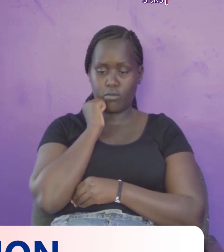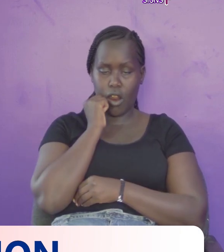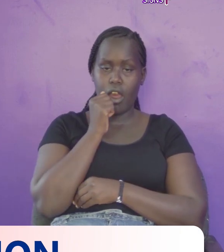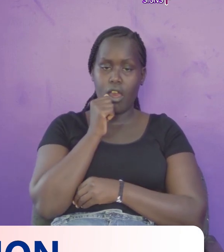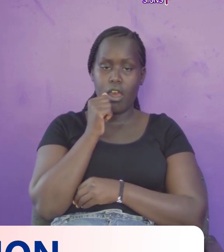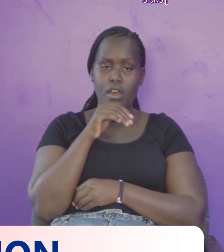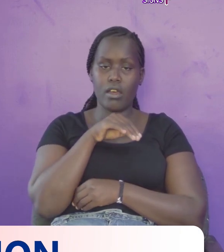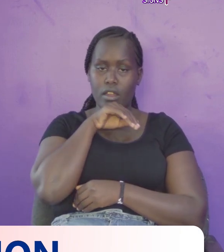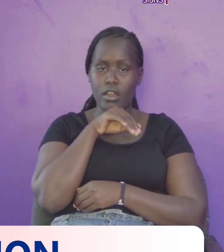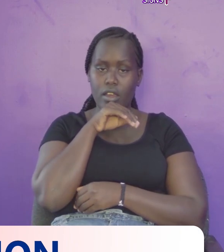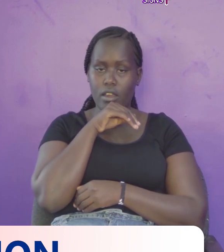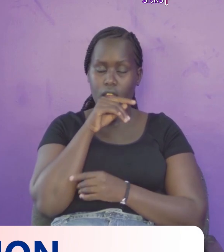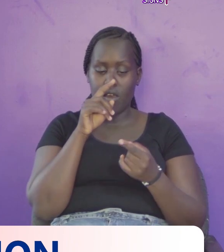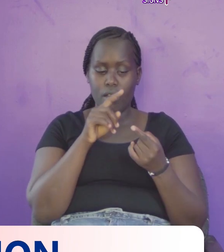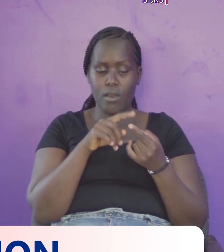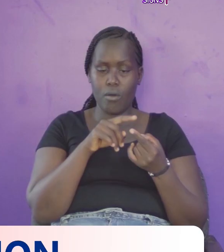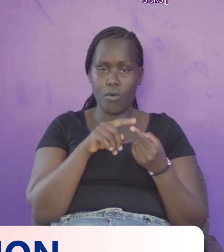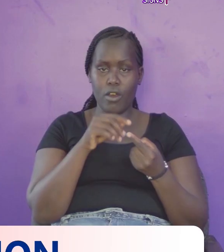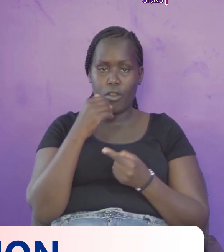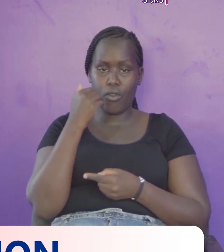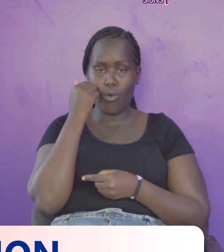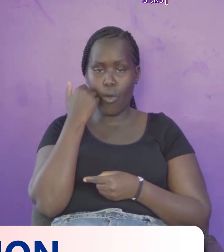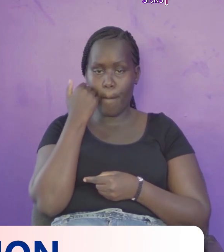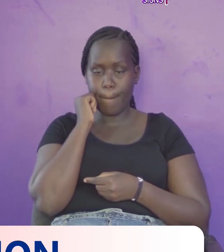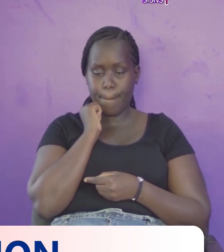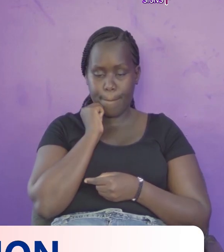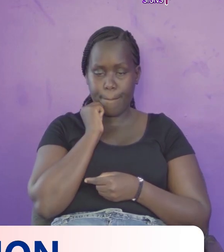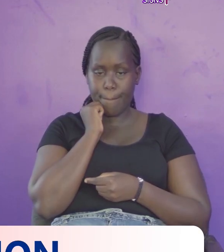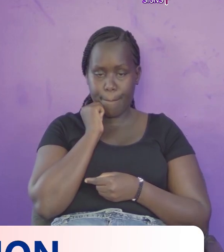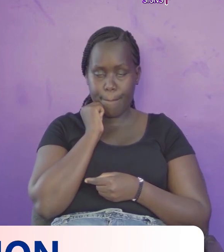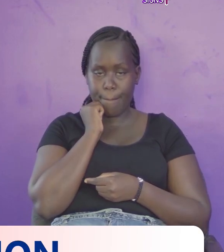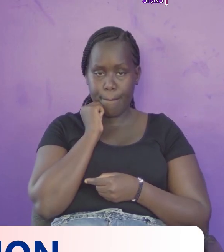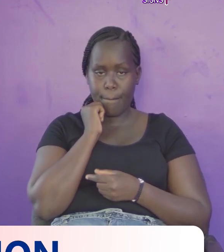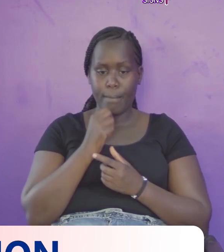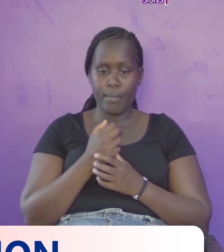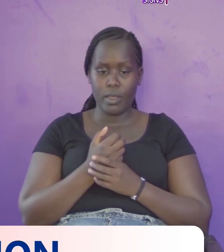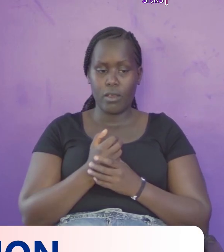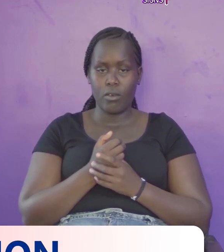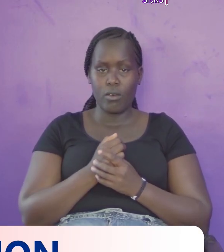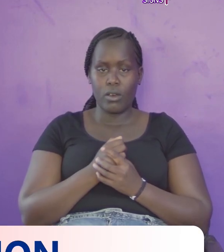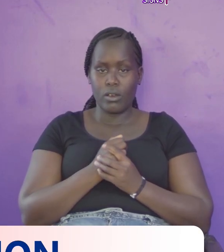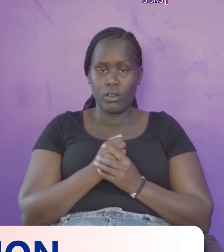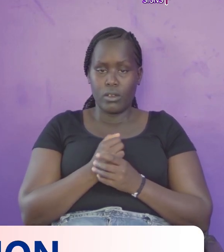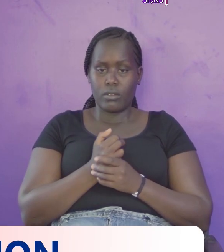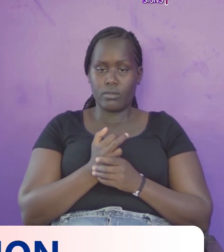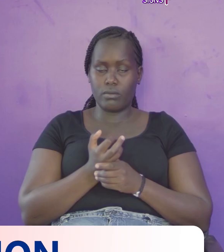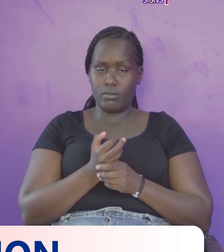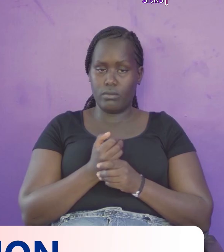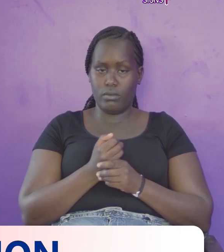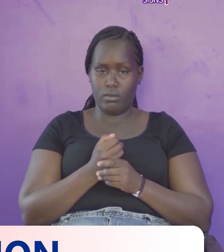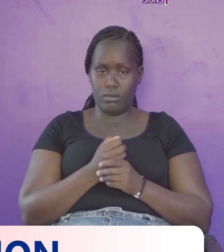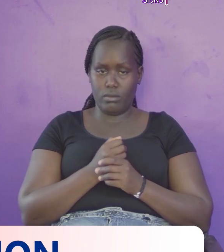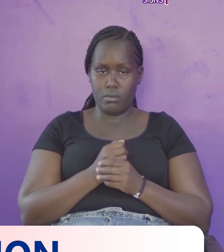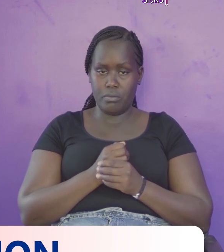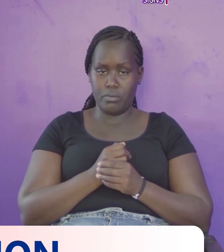One, you are also mourning. I have to speak to ODM leadership. I'm telling you, Mr.